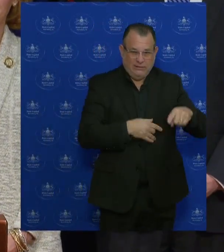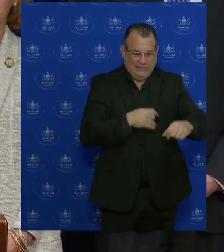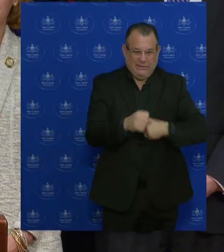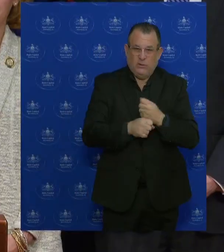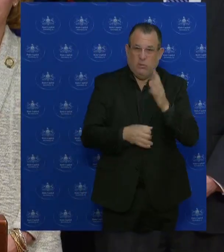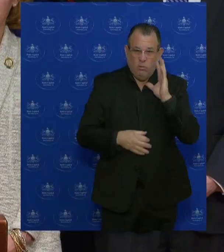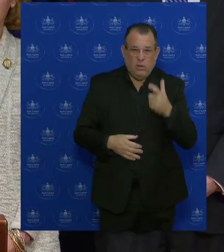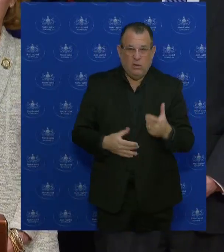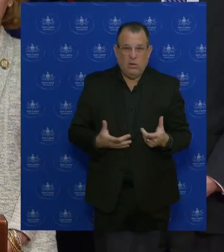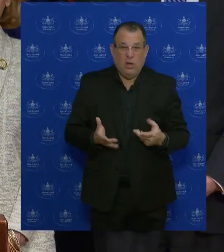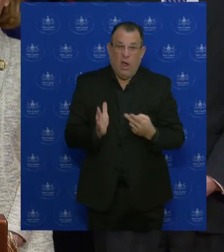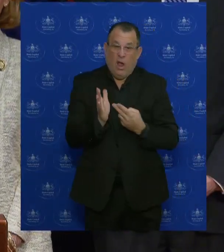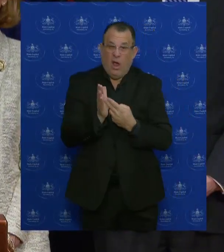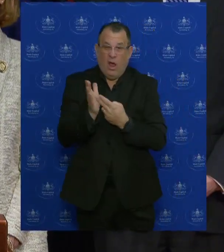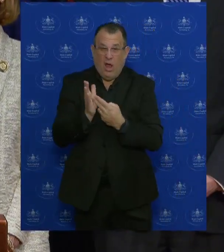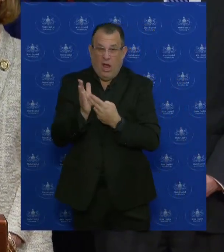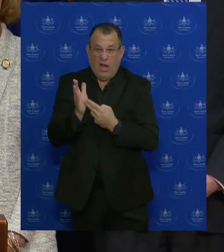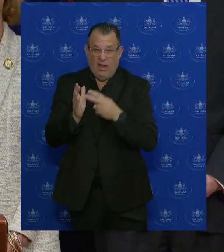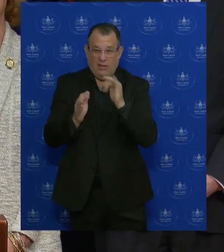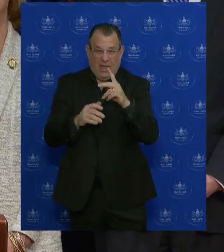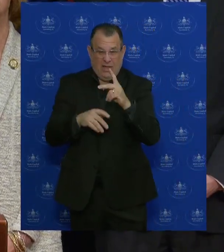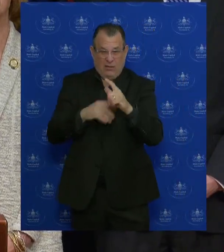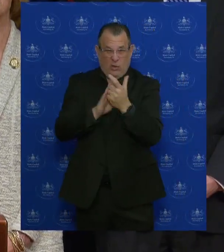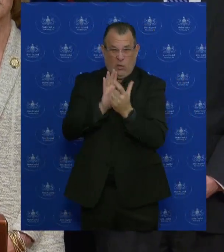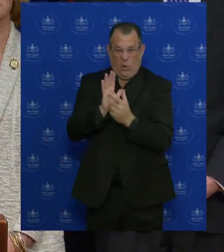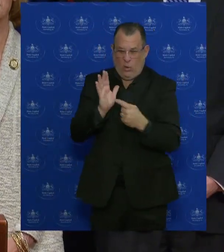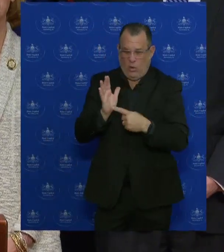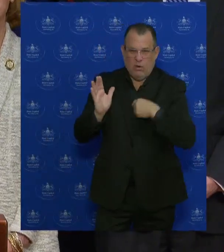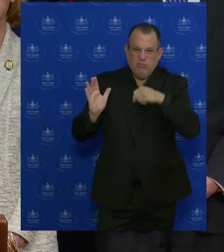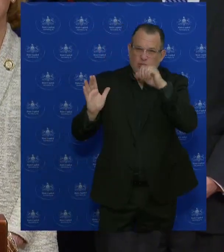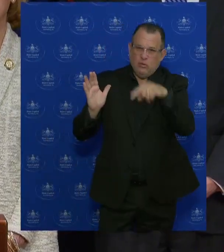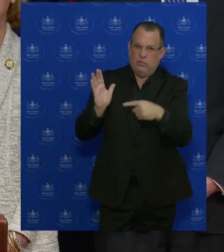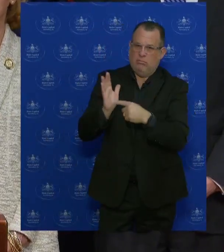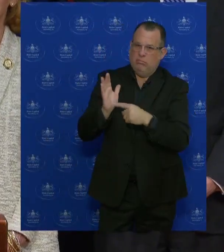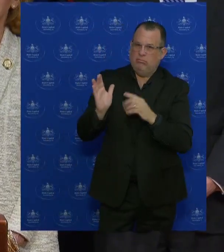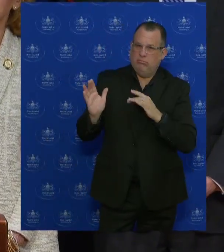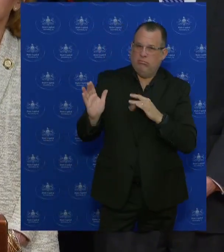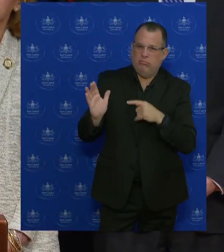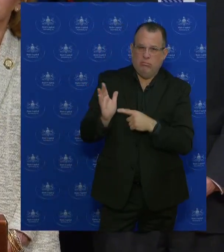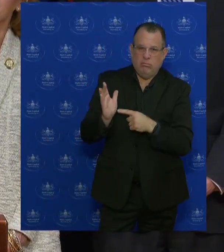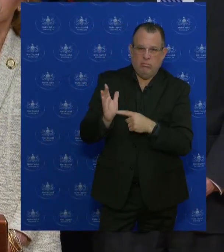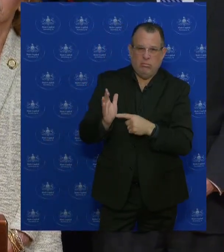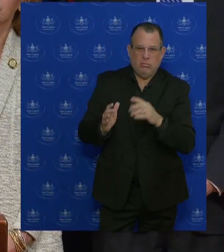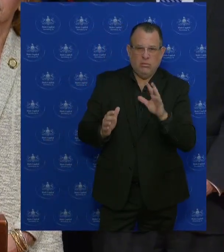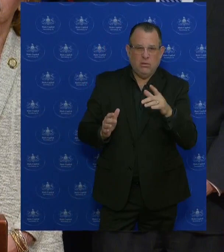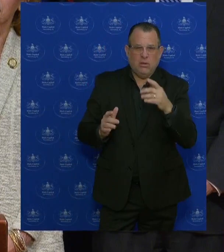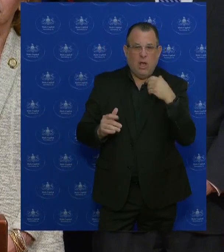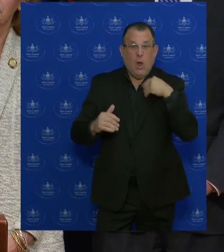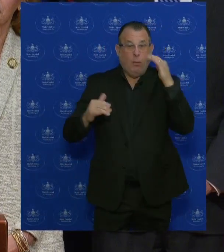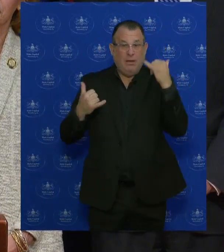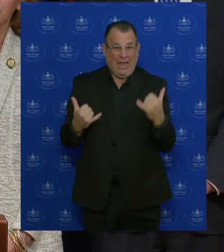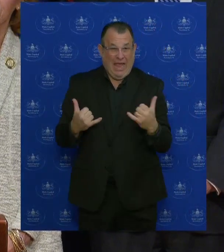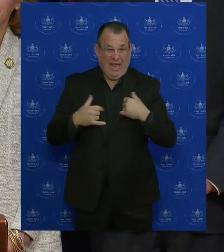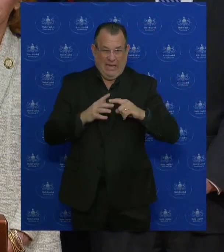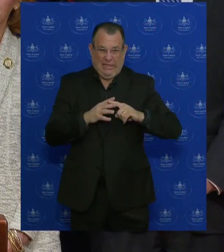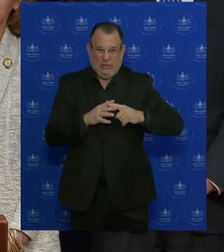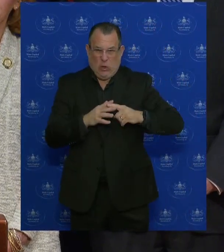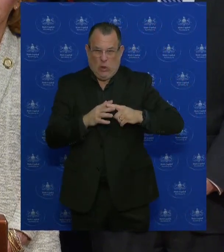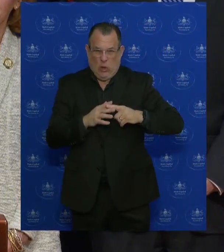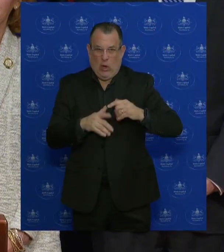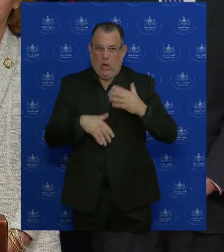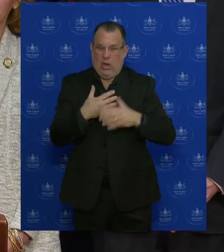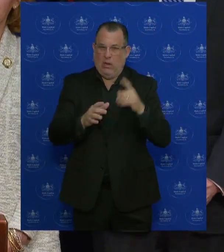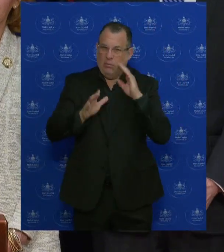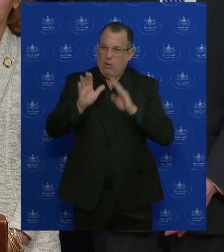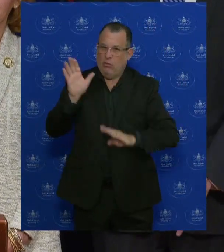this is the type of legislation that I love. But I'm hopeful we're just getting started. Pennsylvania is finally doing right